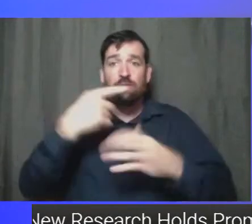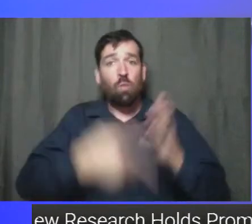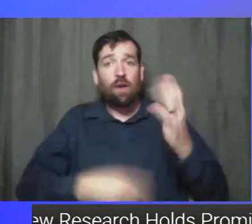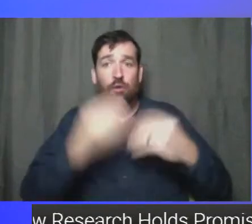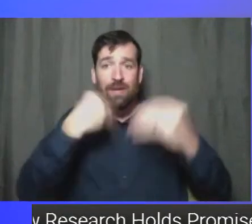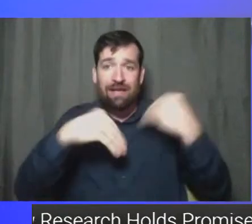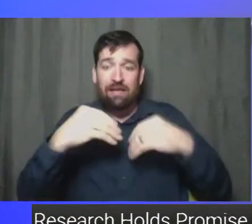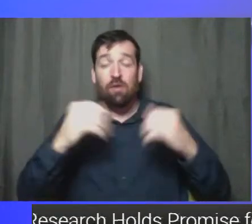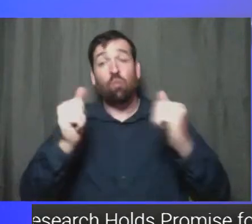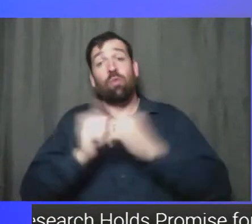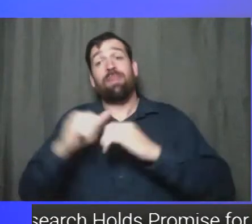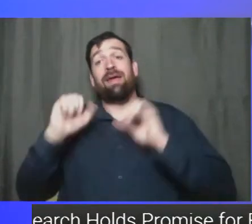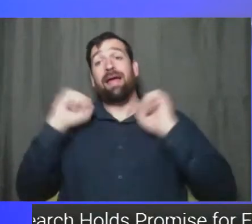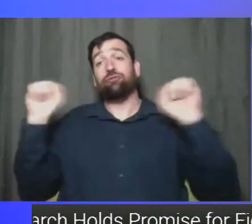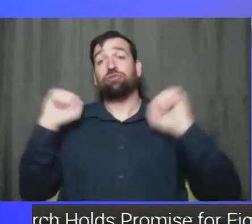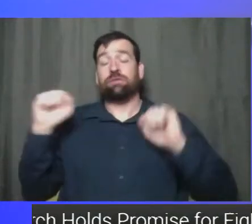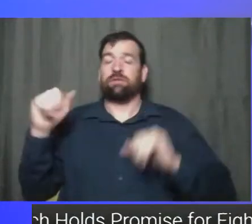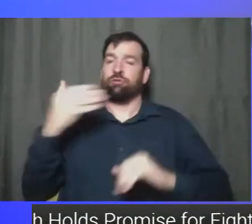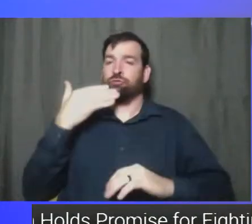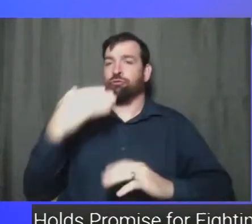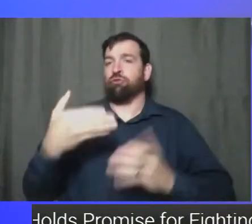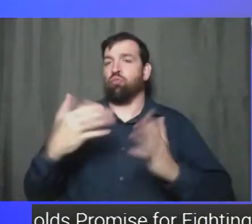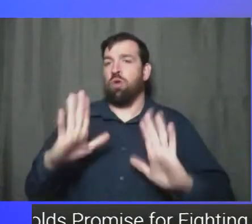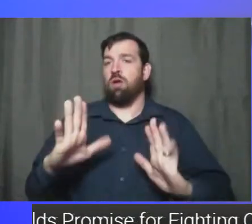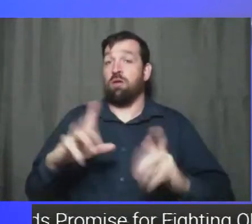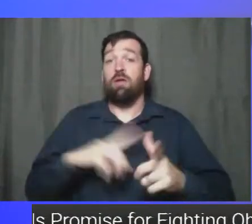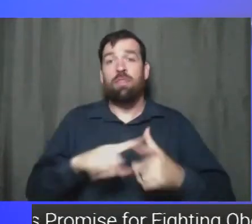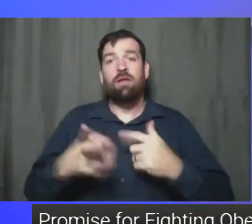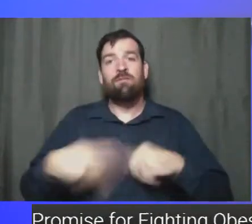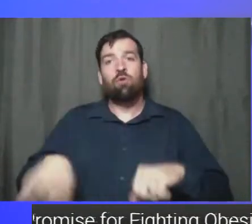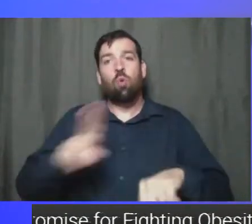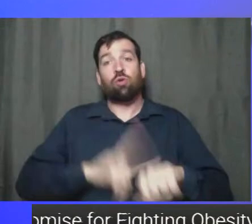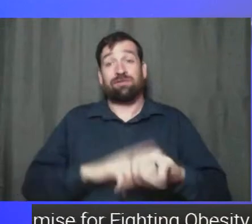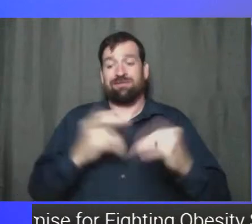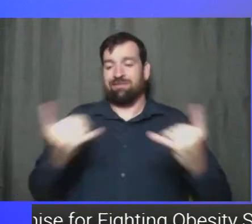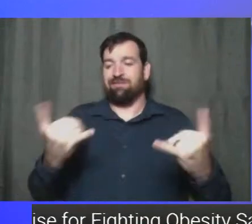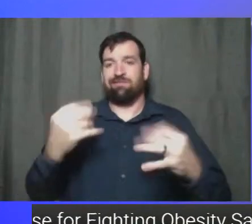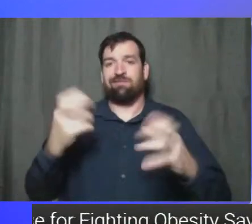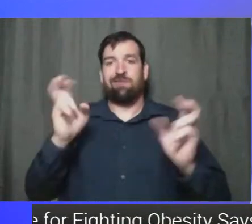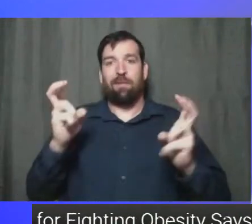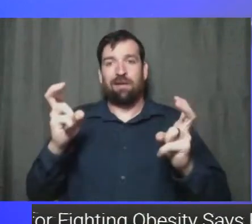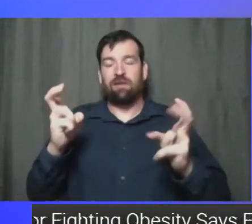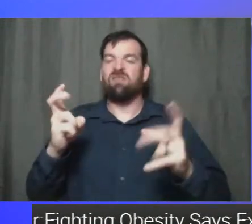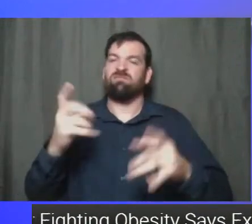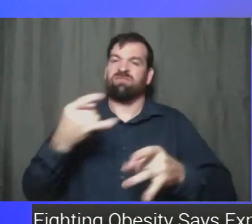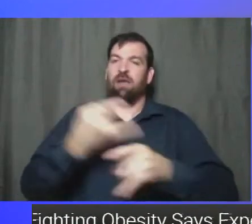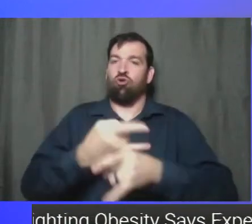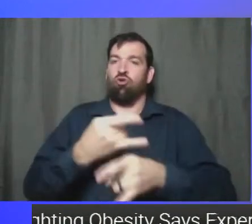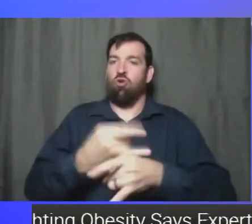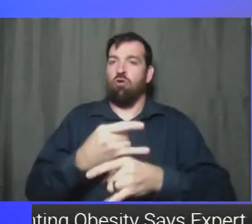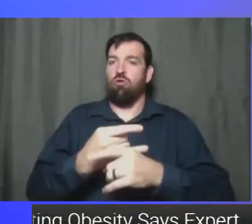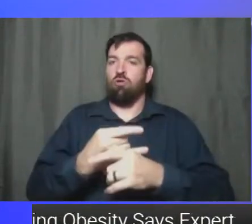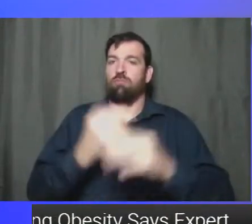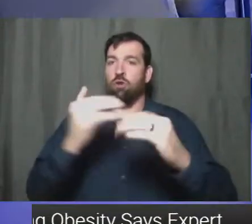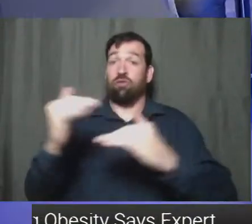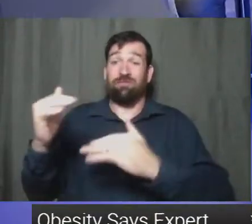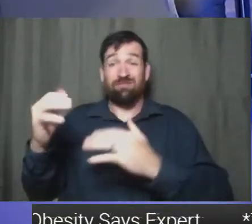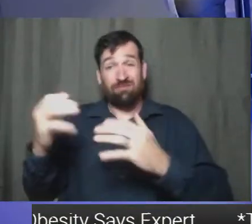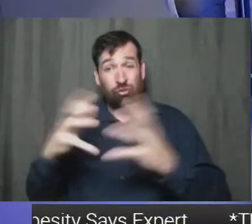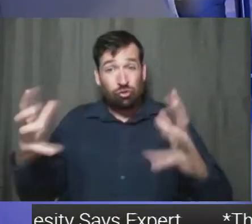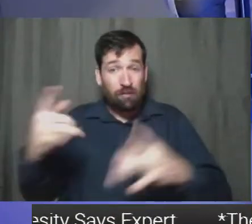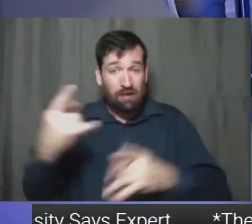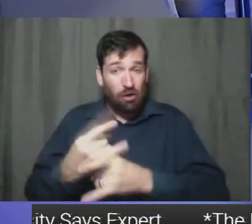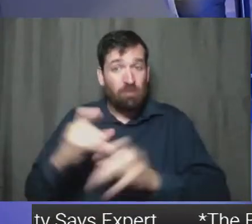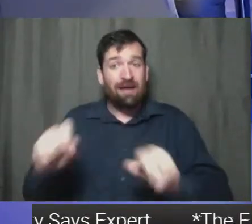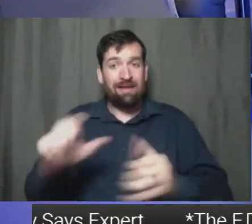way to start liver health. And then, of course, the topic of today, moderation of alcohol. Obviously, alcohol can damage your liver as well. Makes sense. Isaac